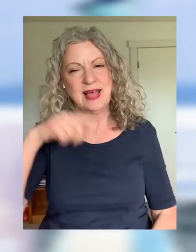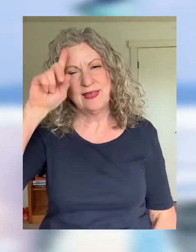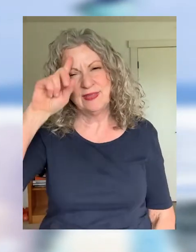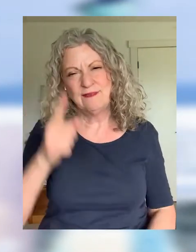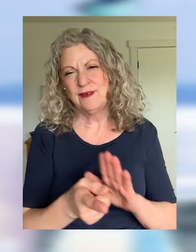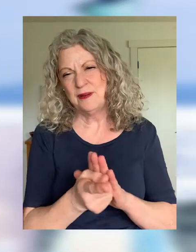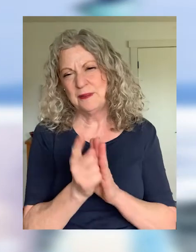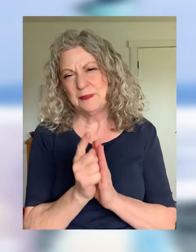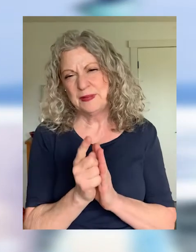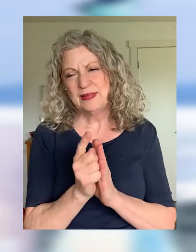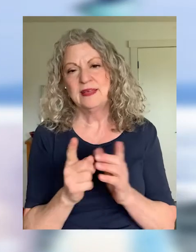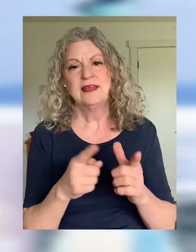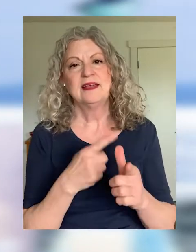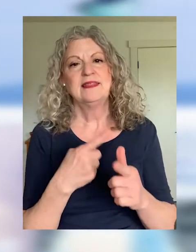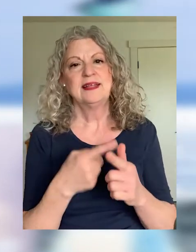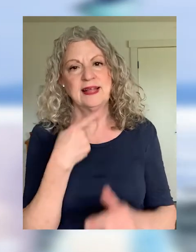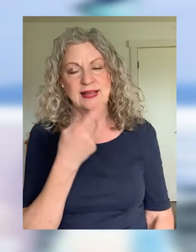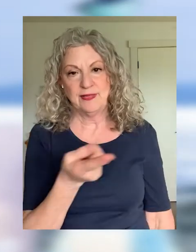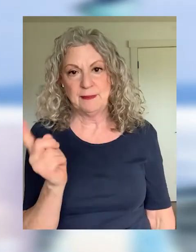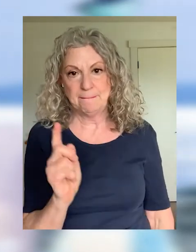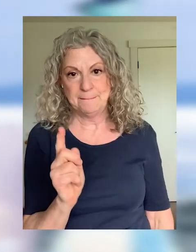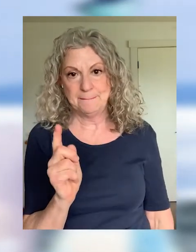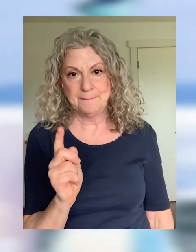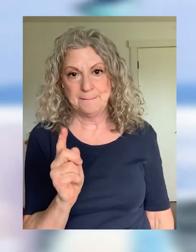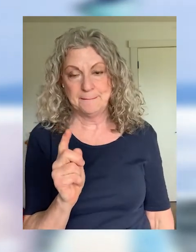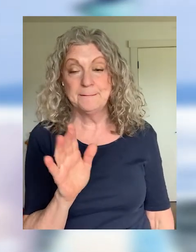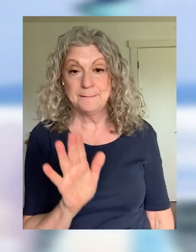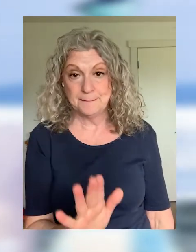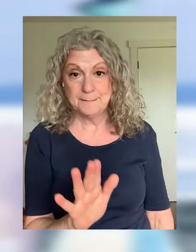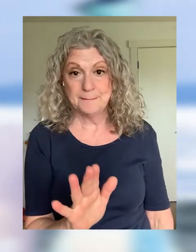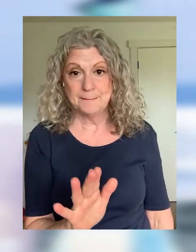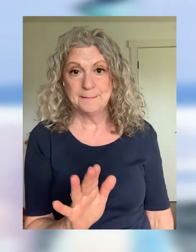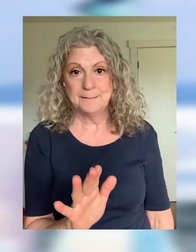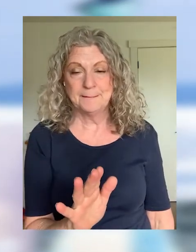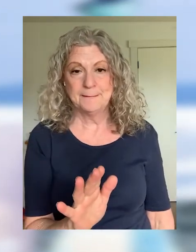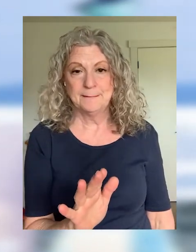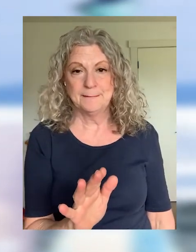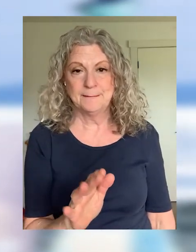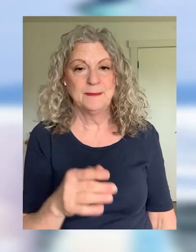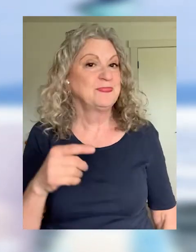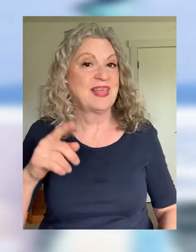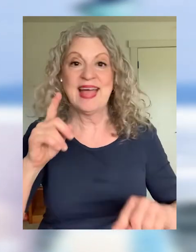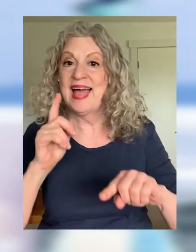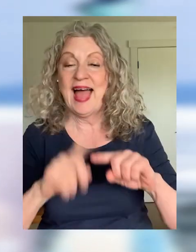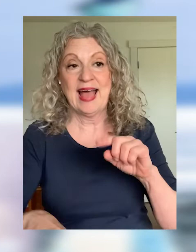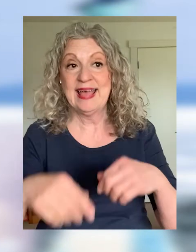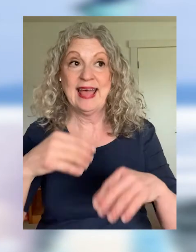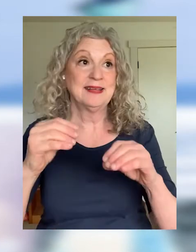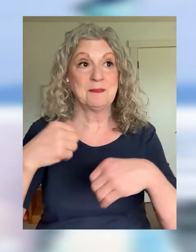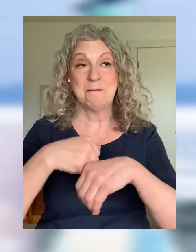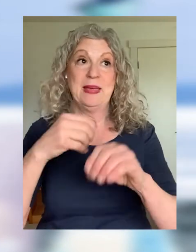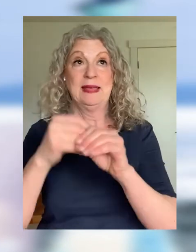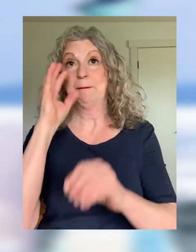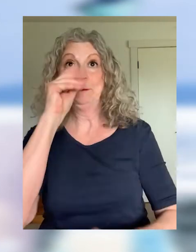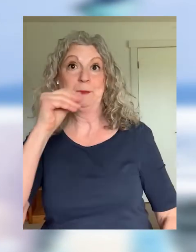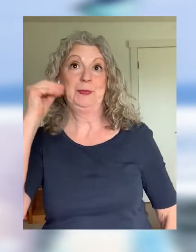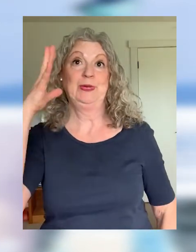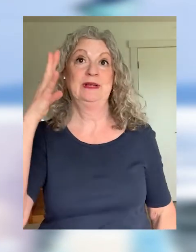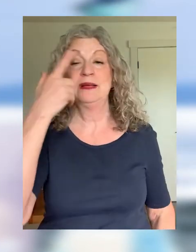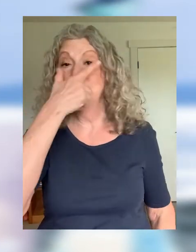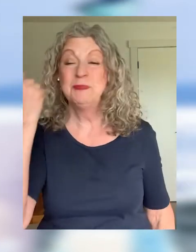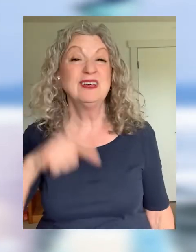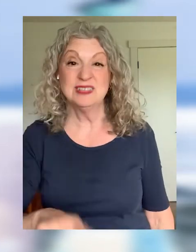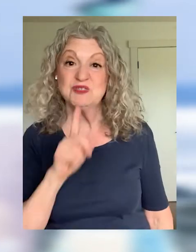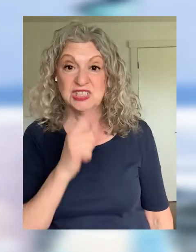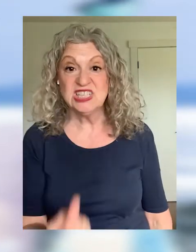for a minute, and then I tell them, "Listen, I can't sugarcoat anything for you. This really,